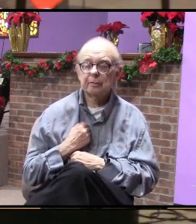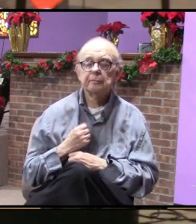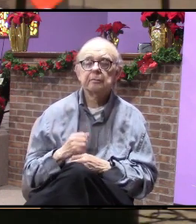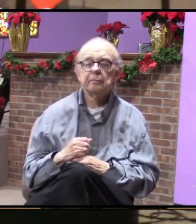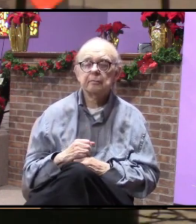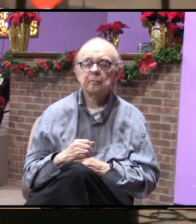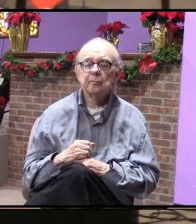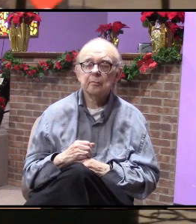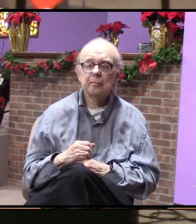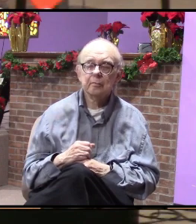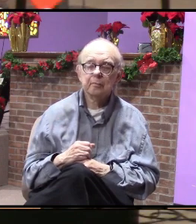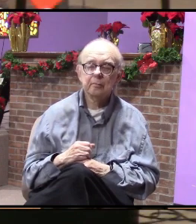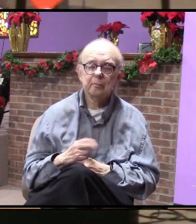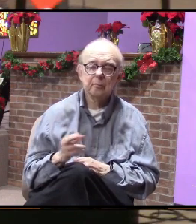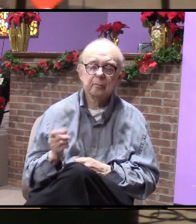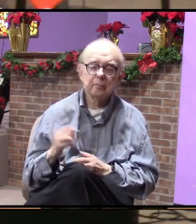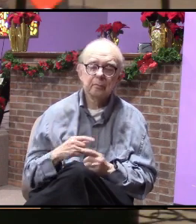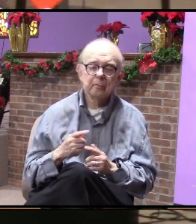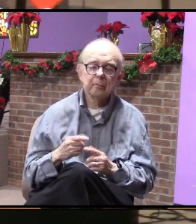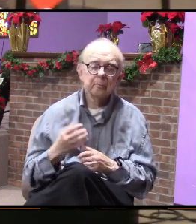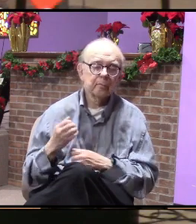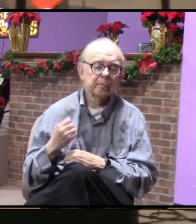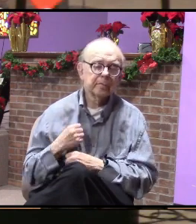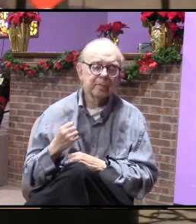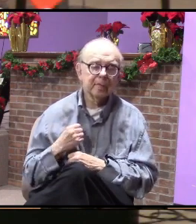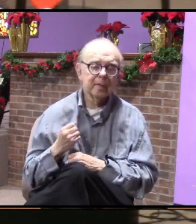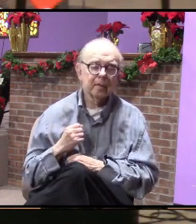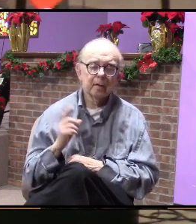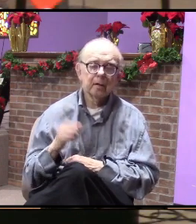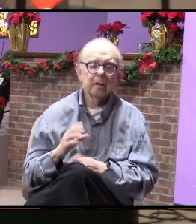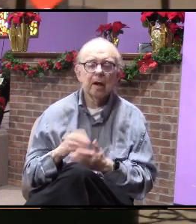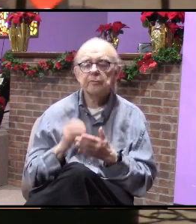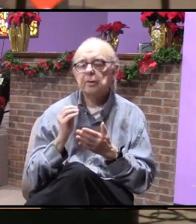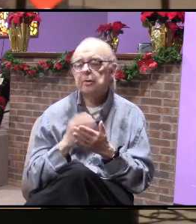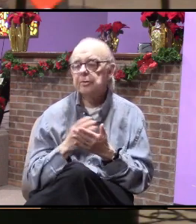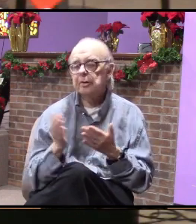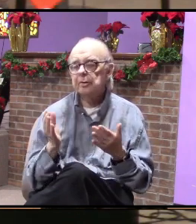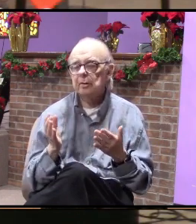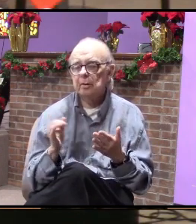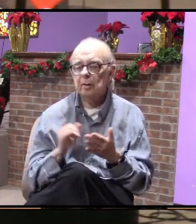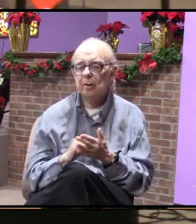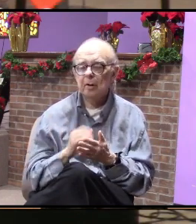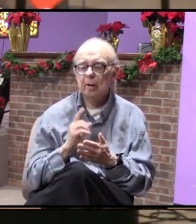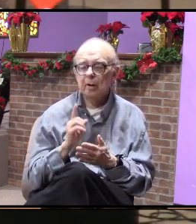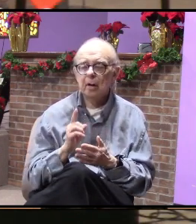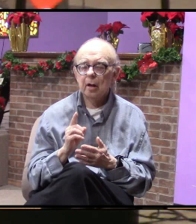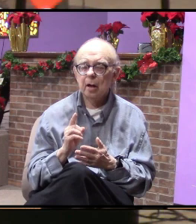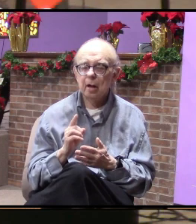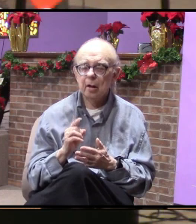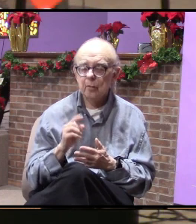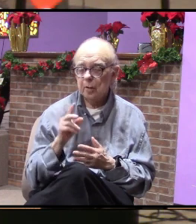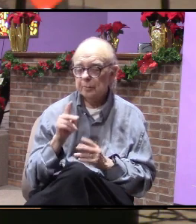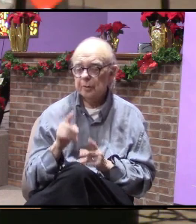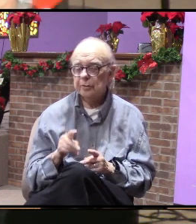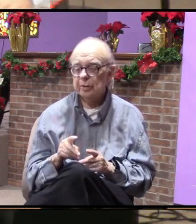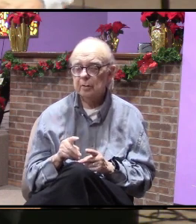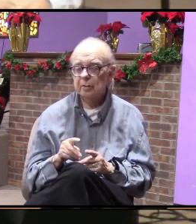Okay. And in the service, you have to learn something. There is one